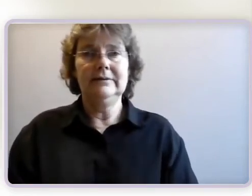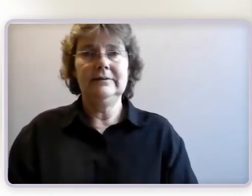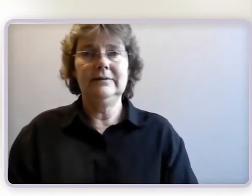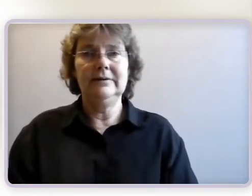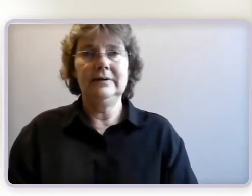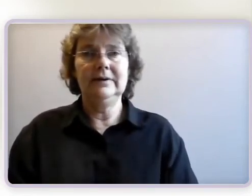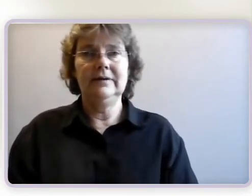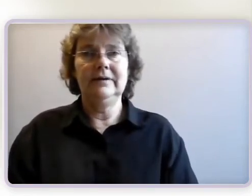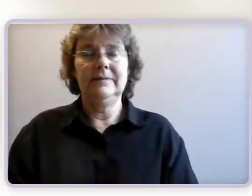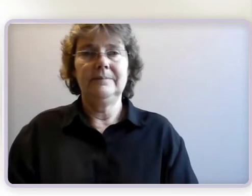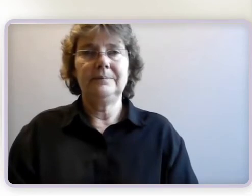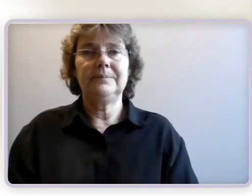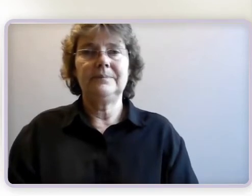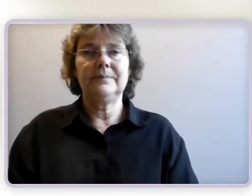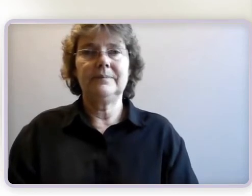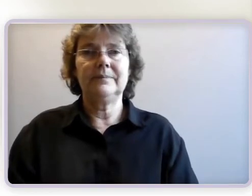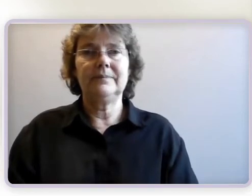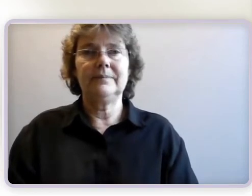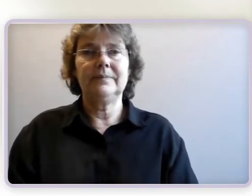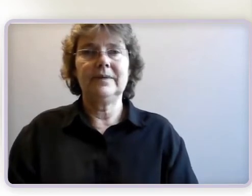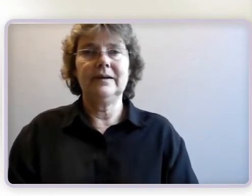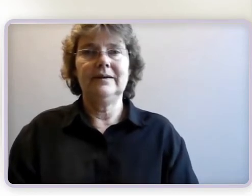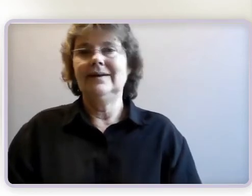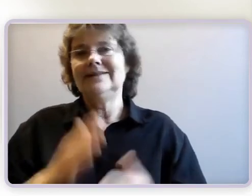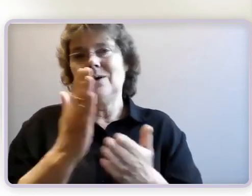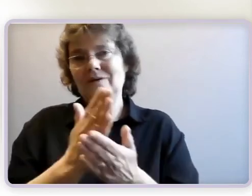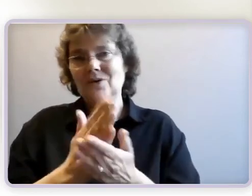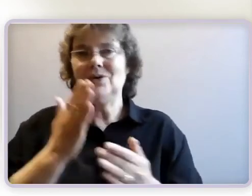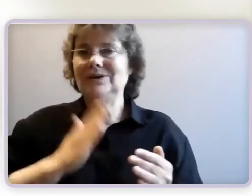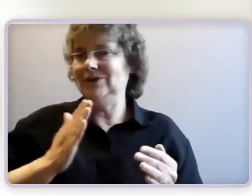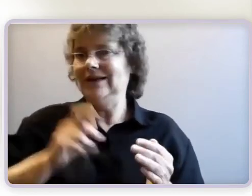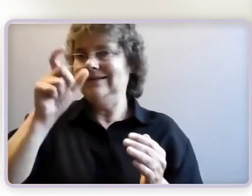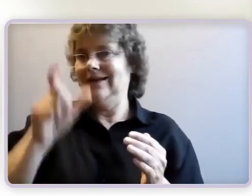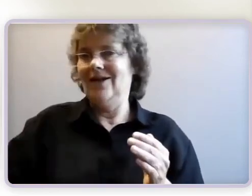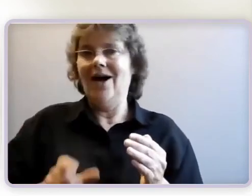As you would expect, you would need to have your client's consent before you could make such a referral.